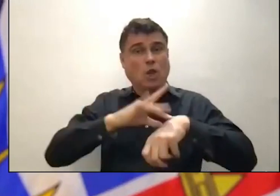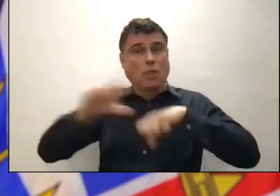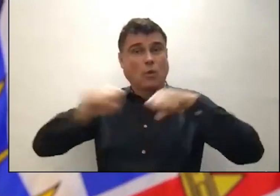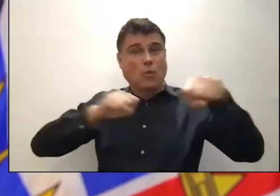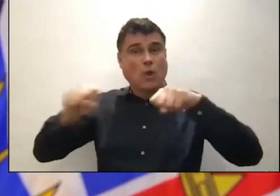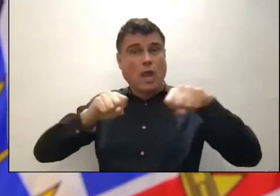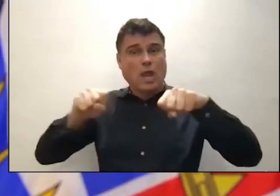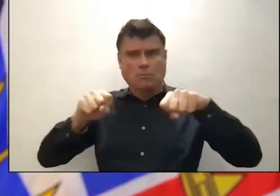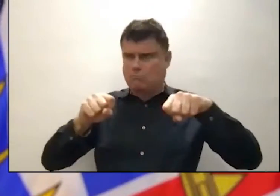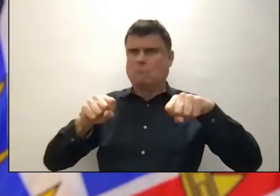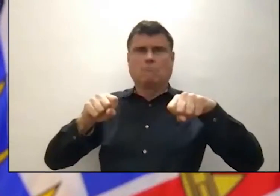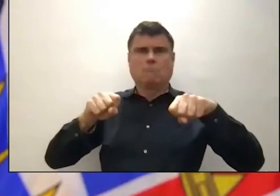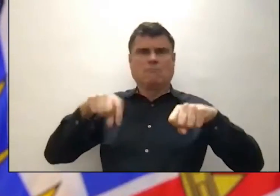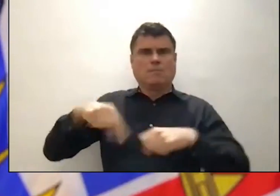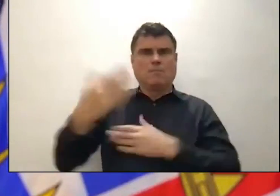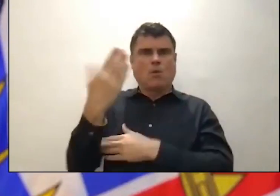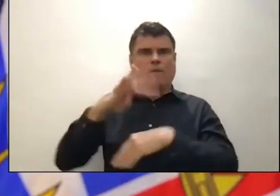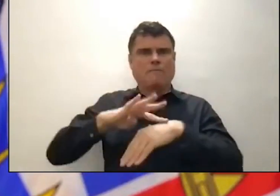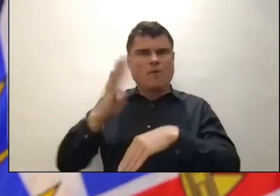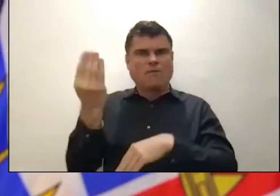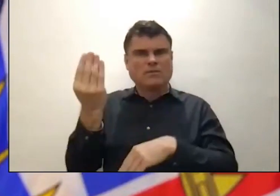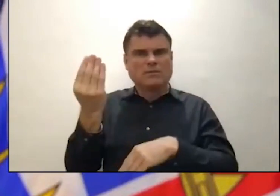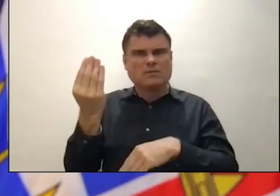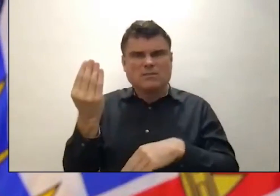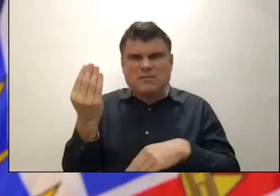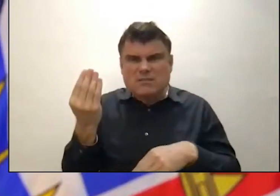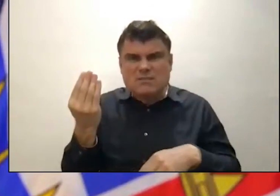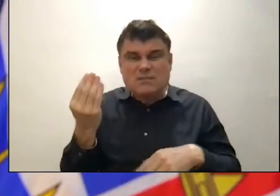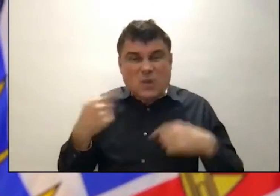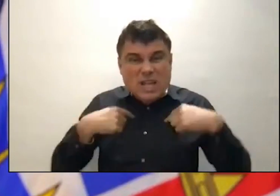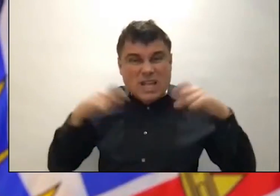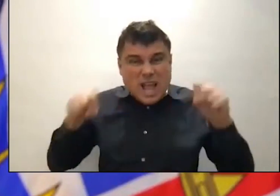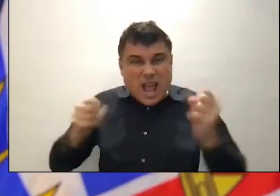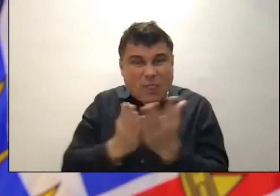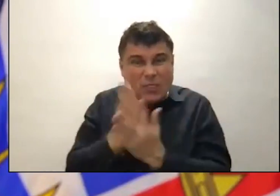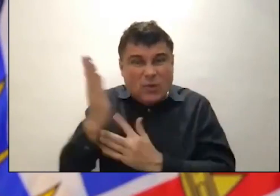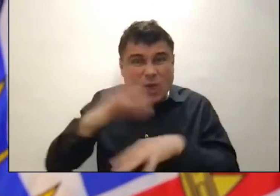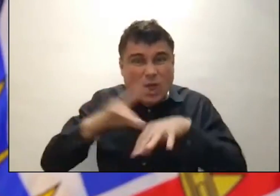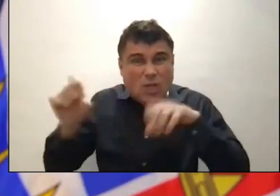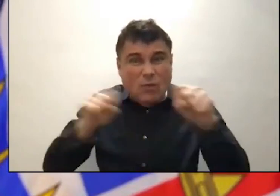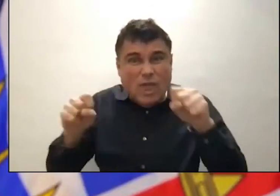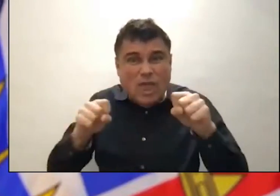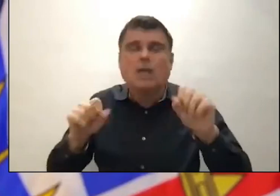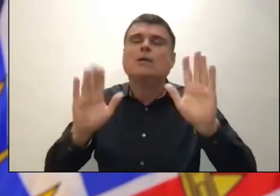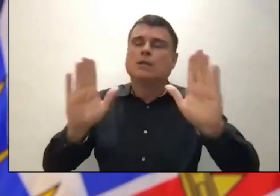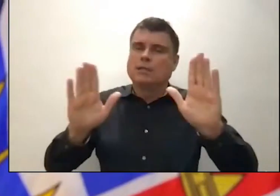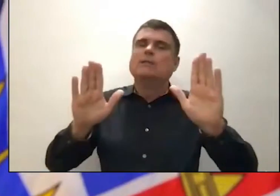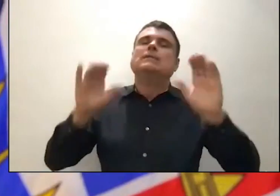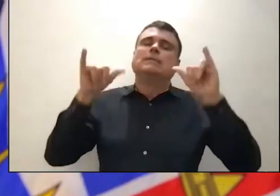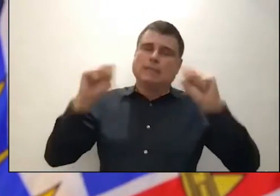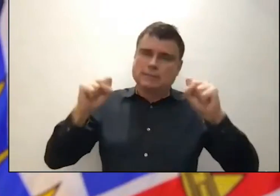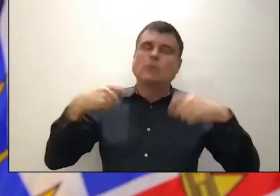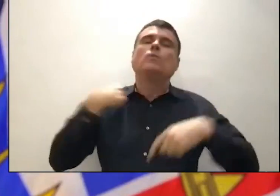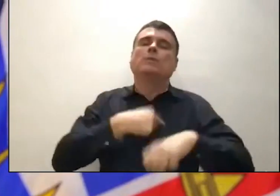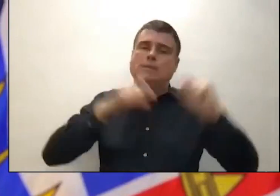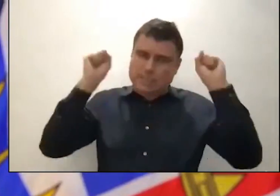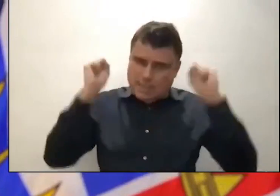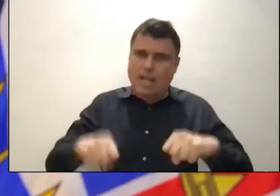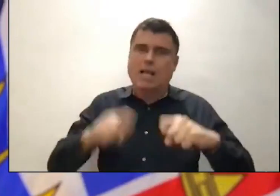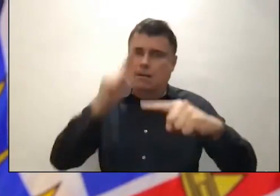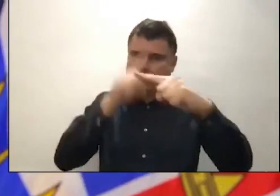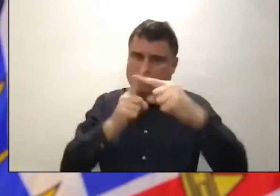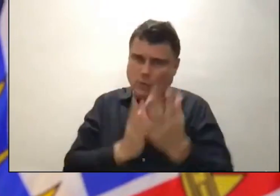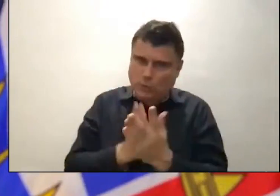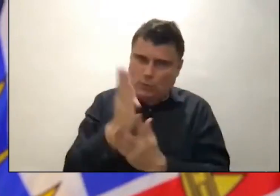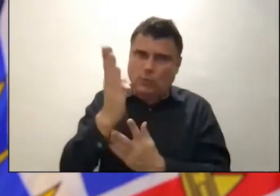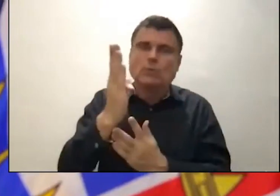year? We are. We know what we need to do, and we've been here before. We know we can slow the spread.